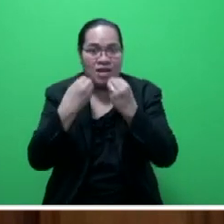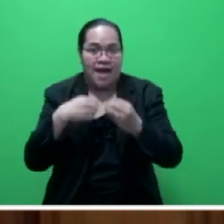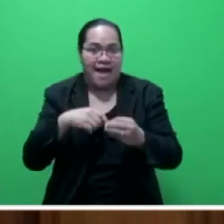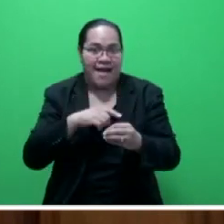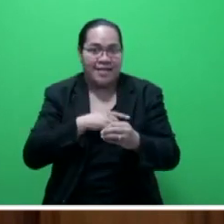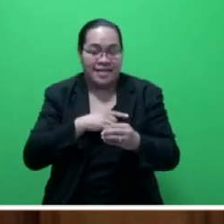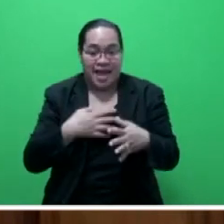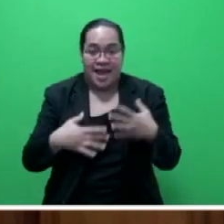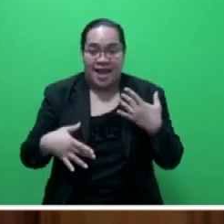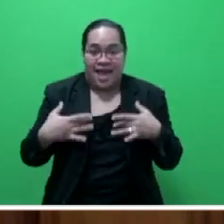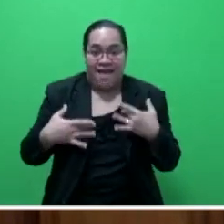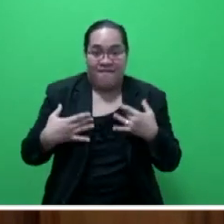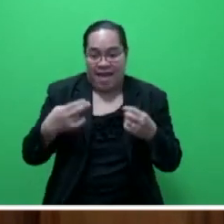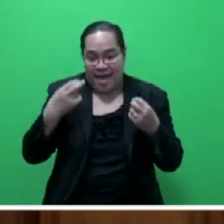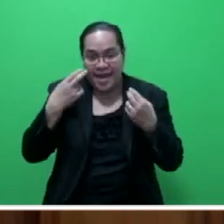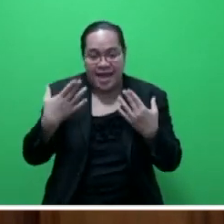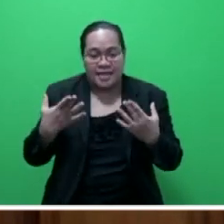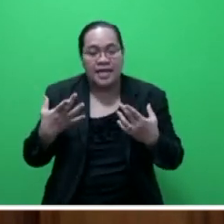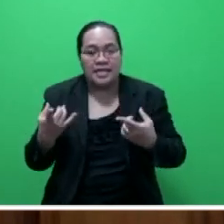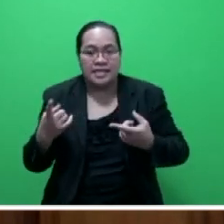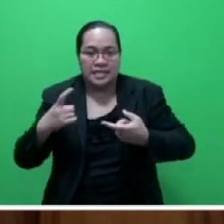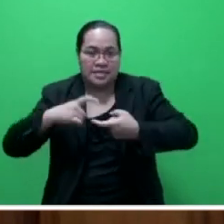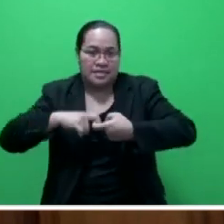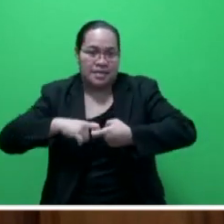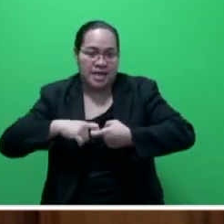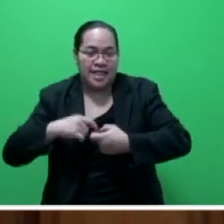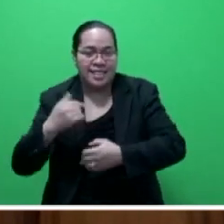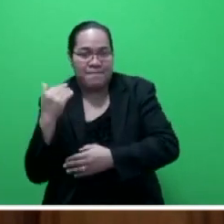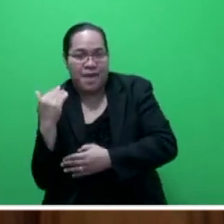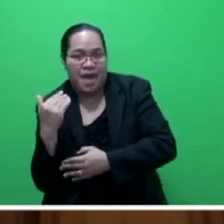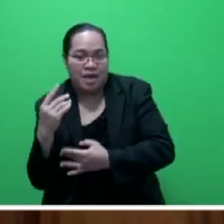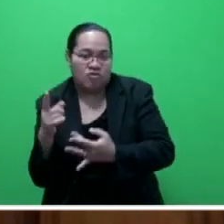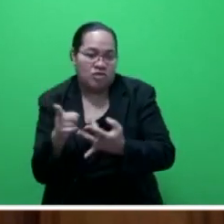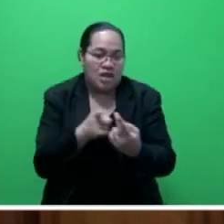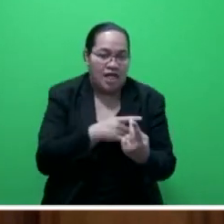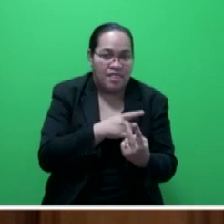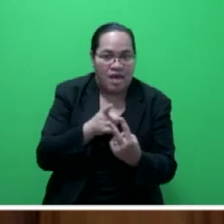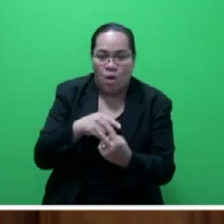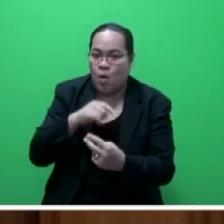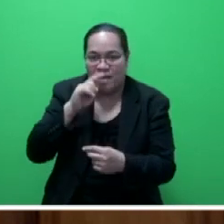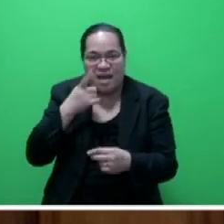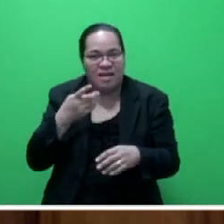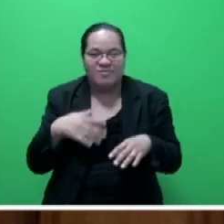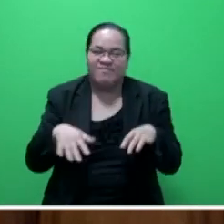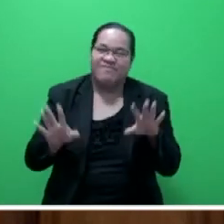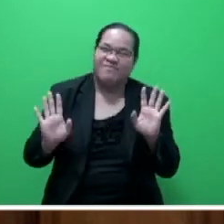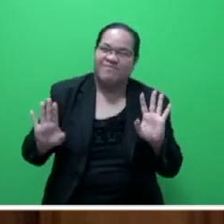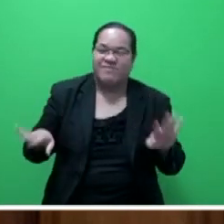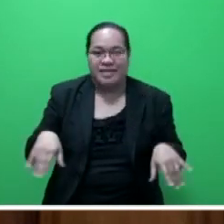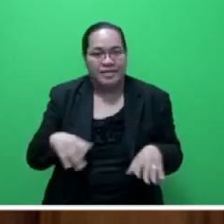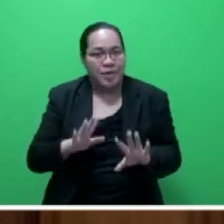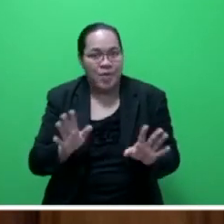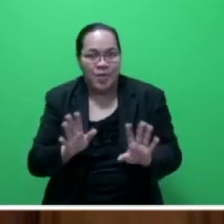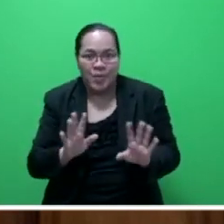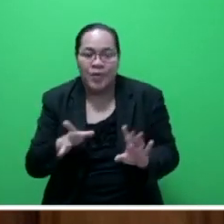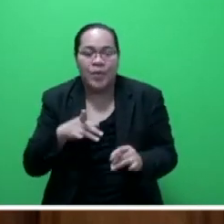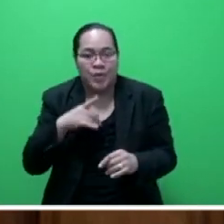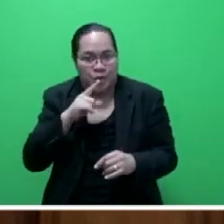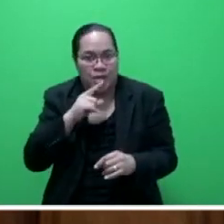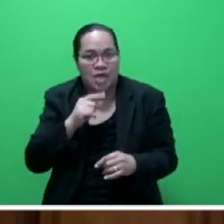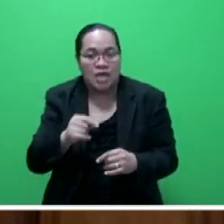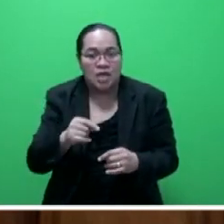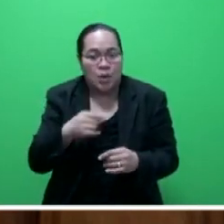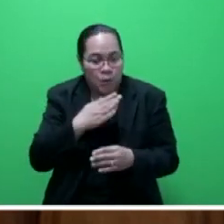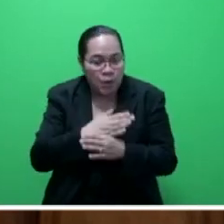and nature are interdependent. We cannot take things for granted. Honourable Speaker say, as we